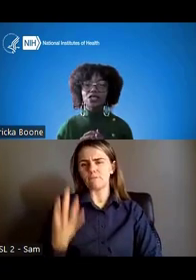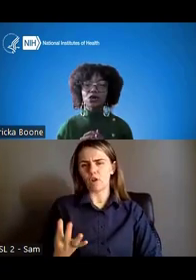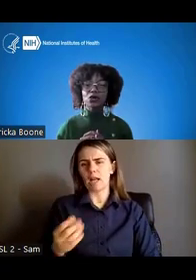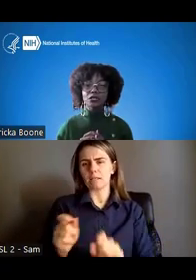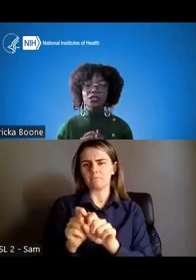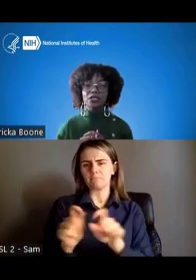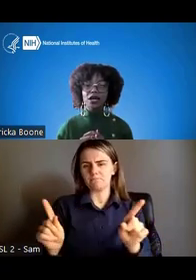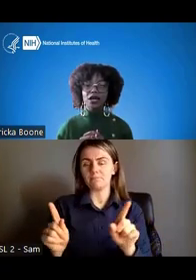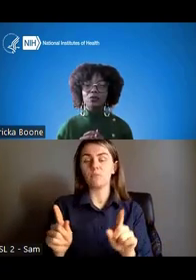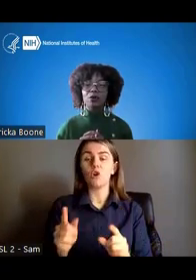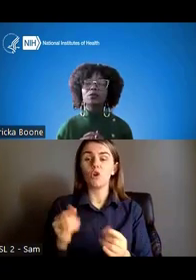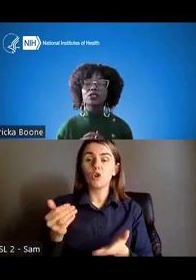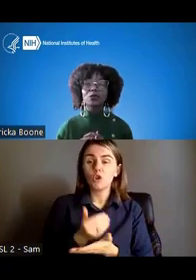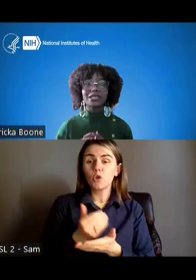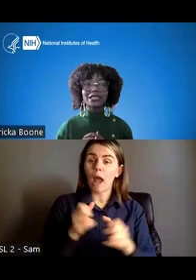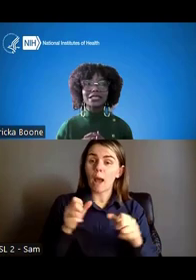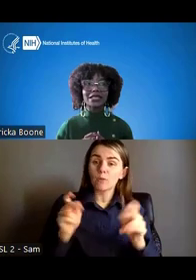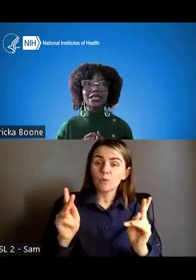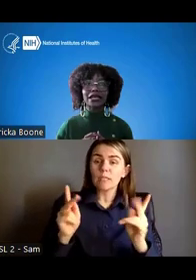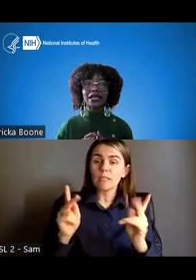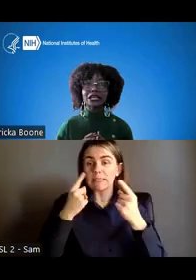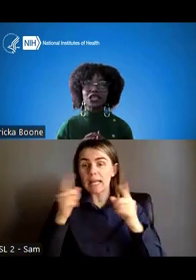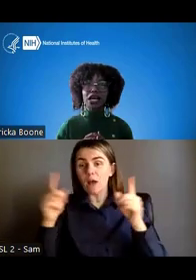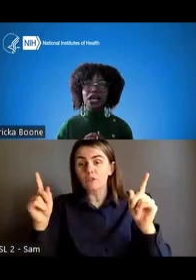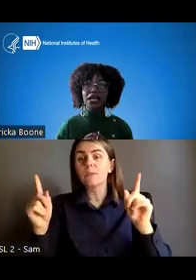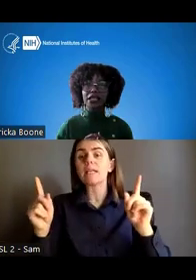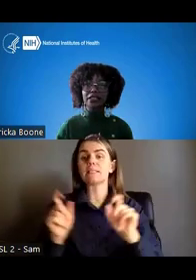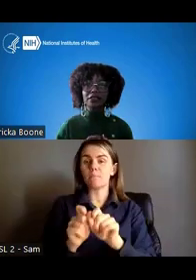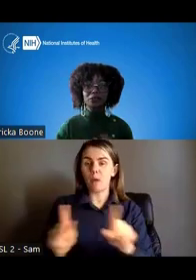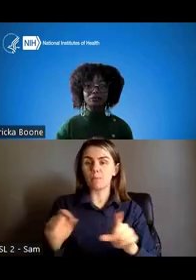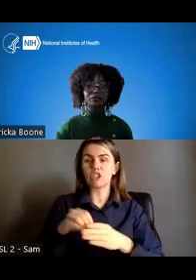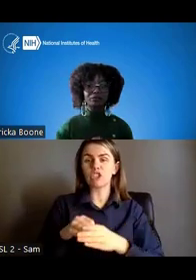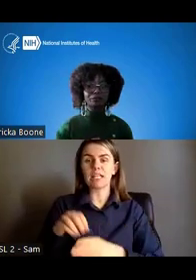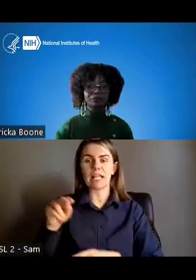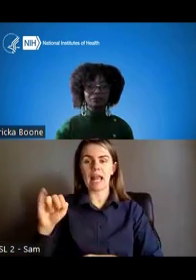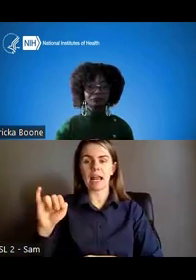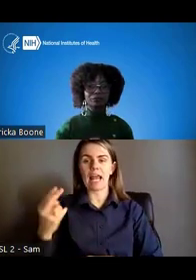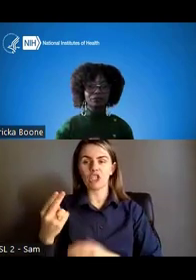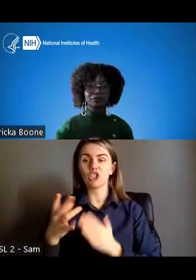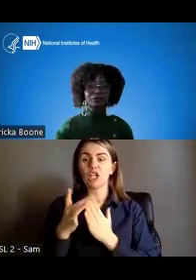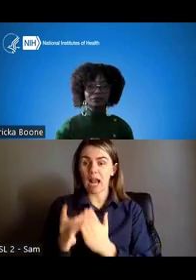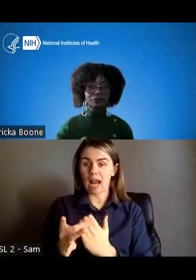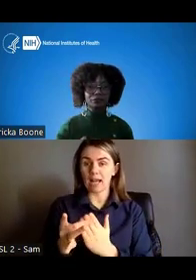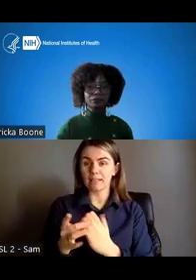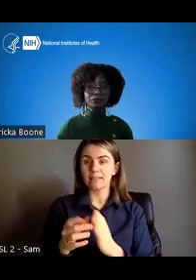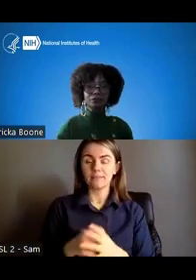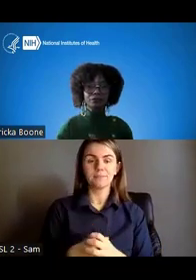announcements and notices published within the NIH guide.